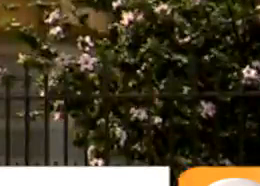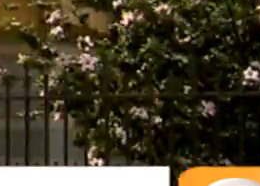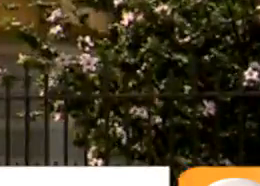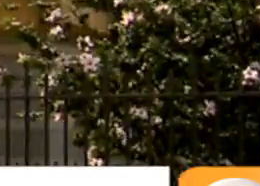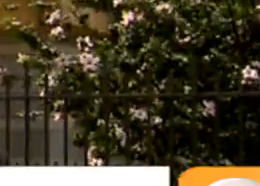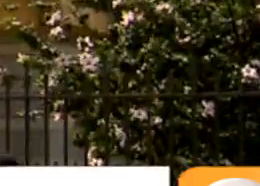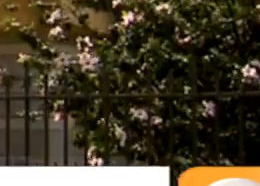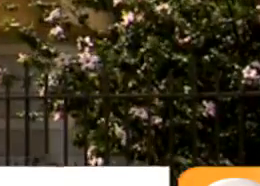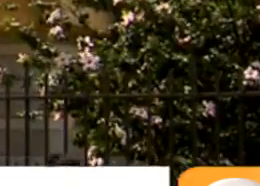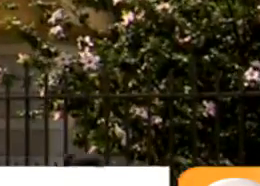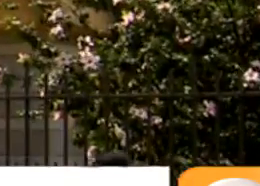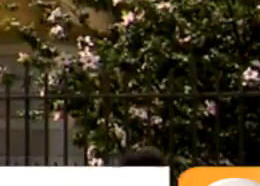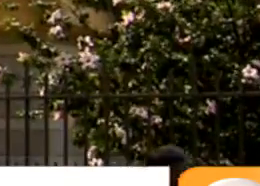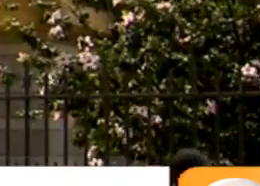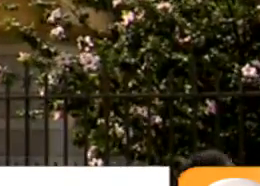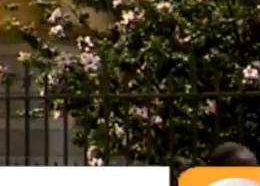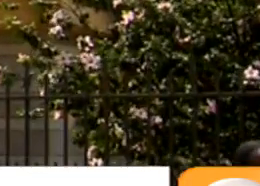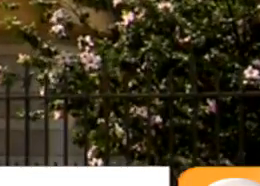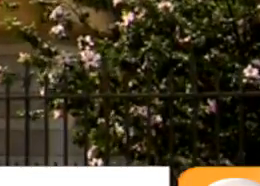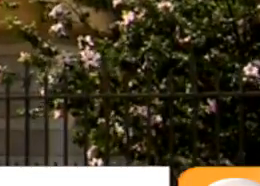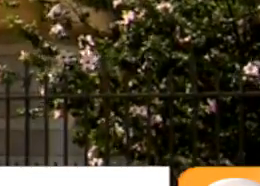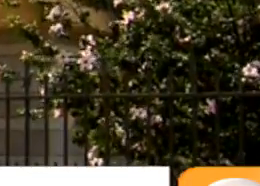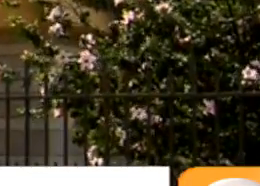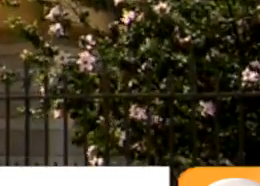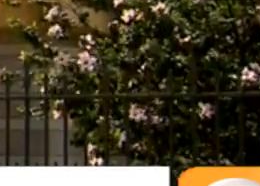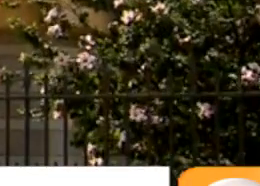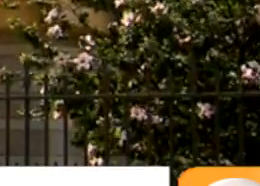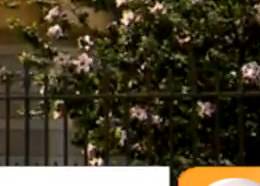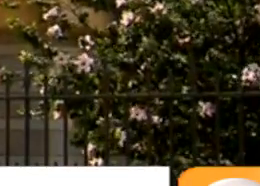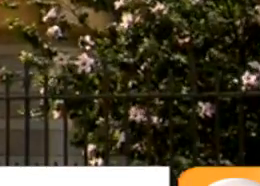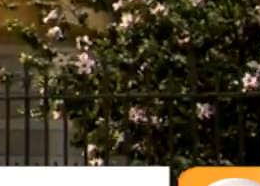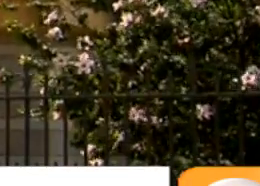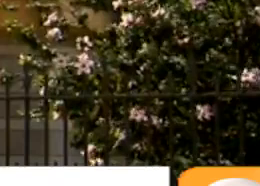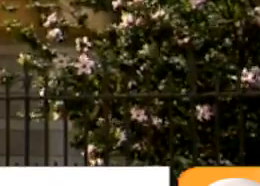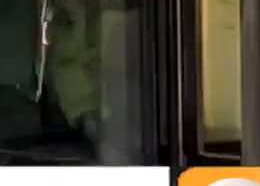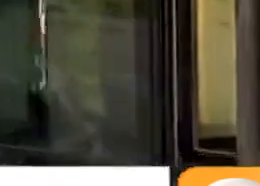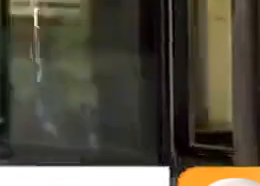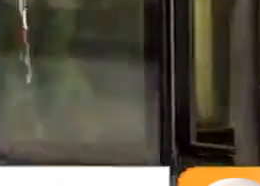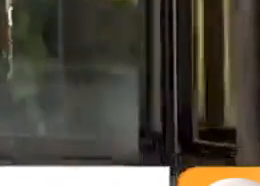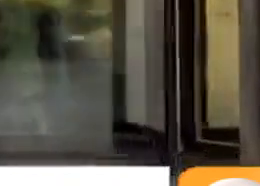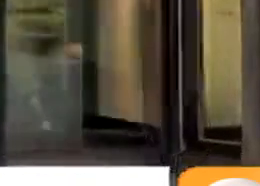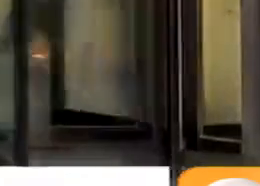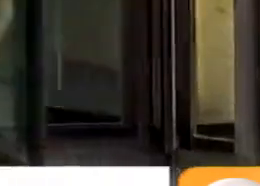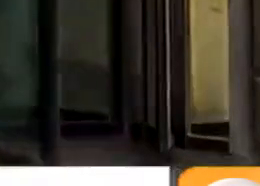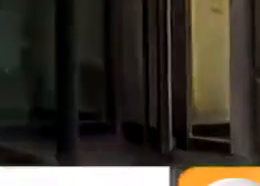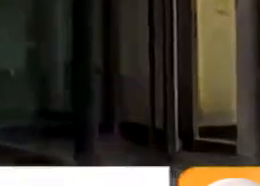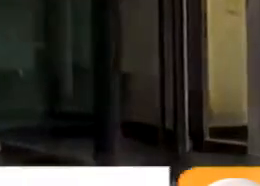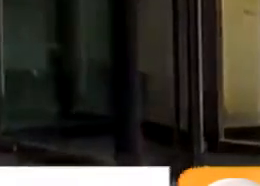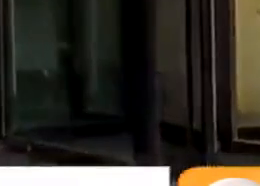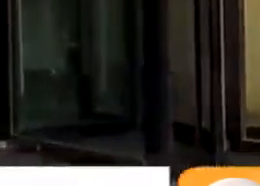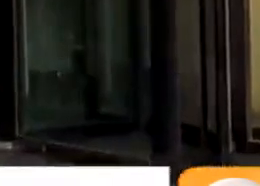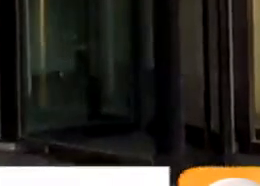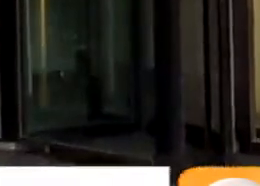repossess the properties commences. EACC says the DPP has recommended for further investigations before preferring